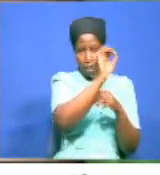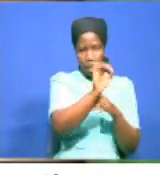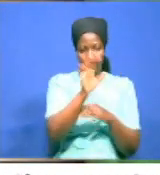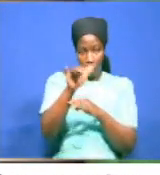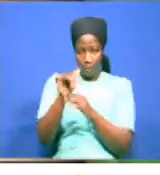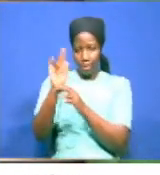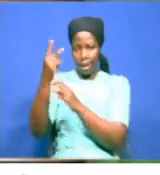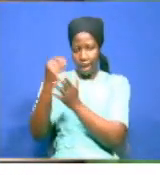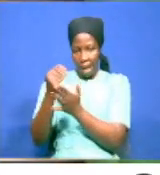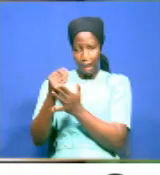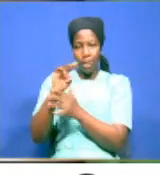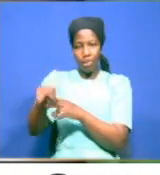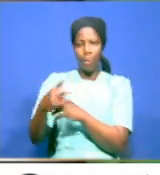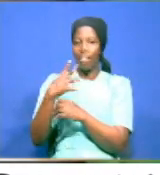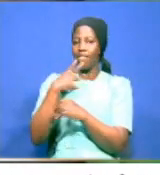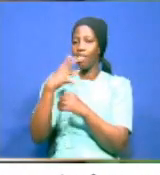shilling